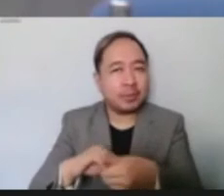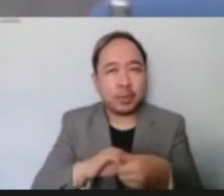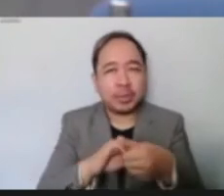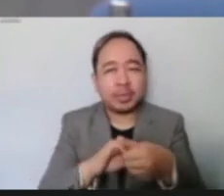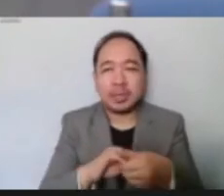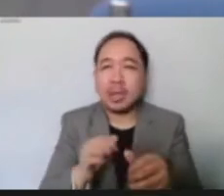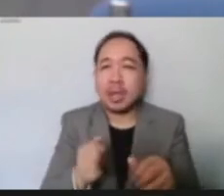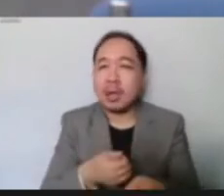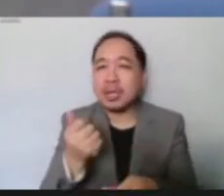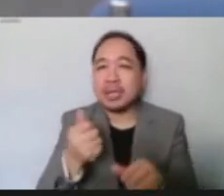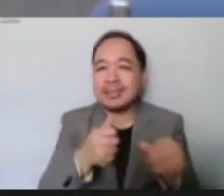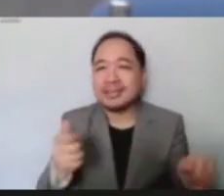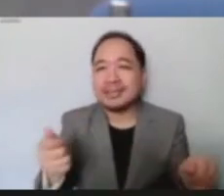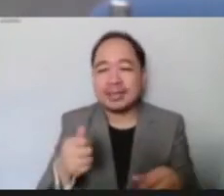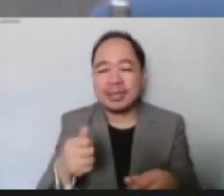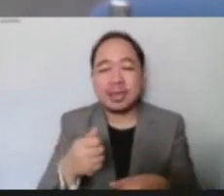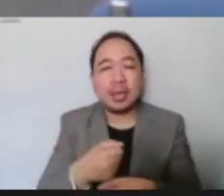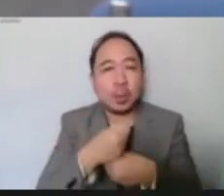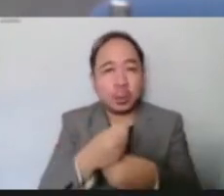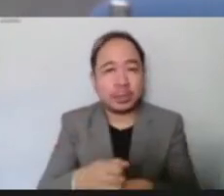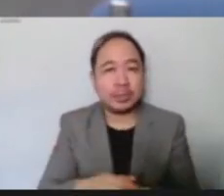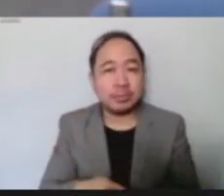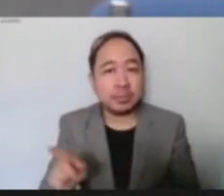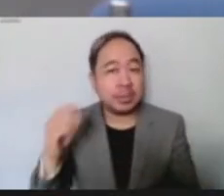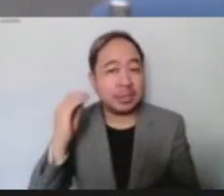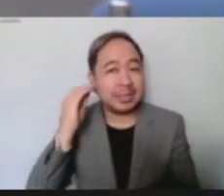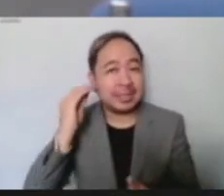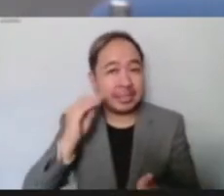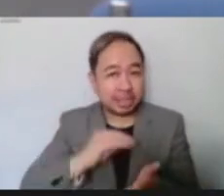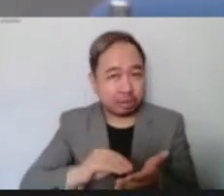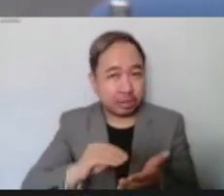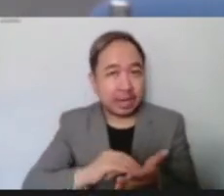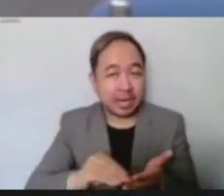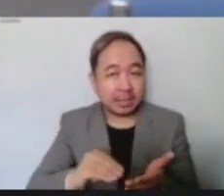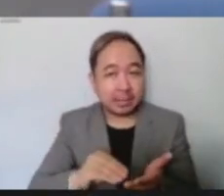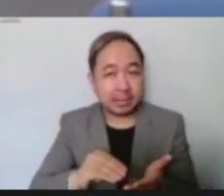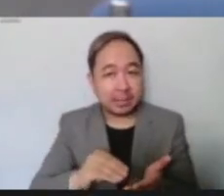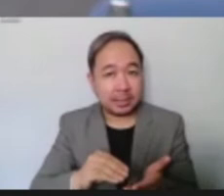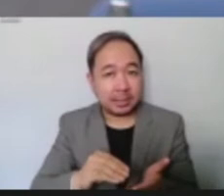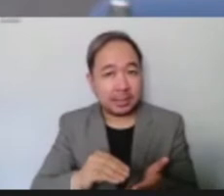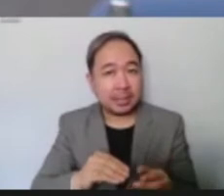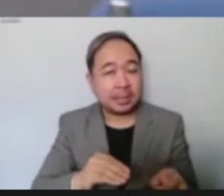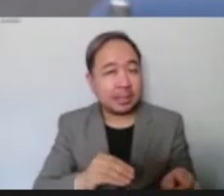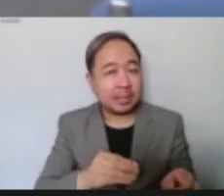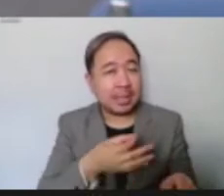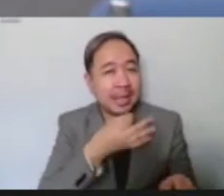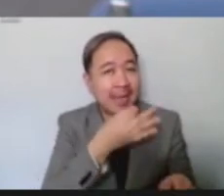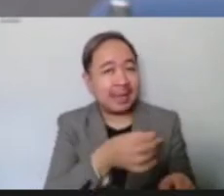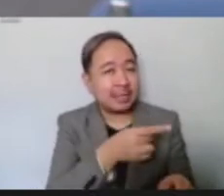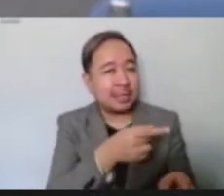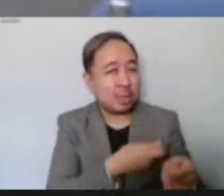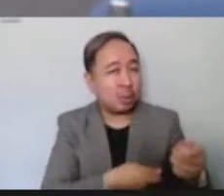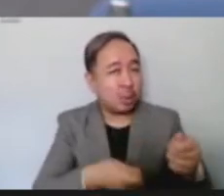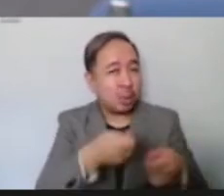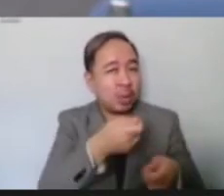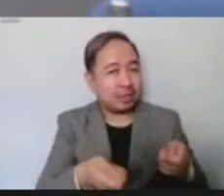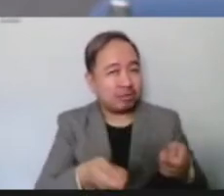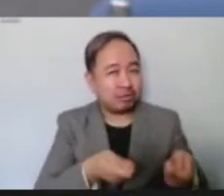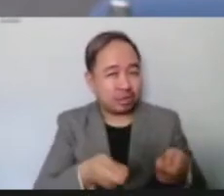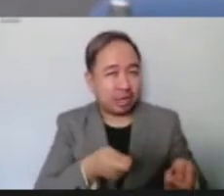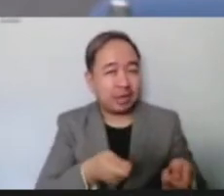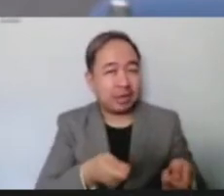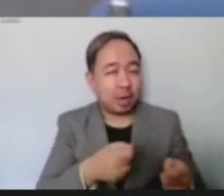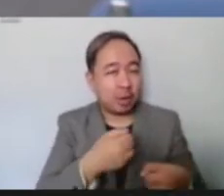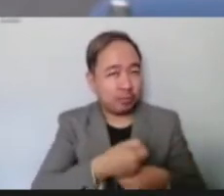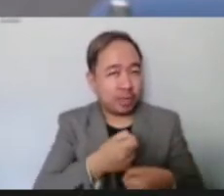uh Secretariat has also checked with the chair about working group which is fine with